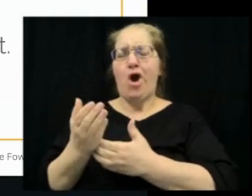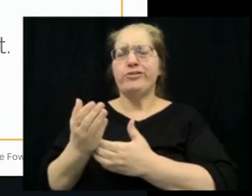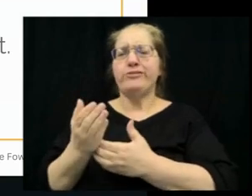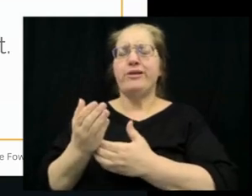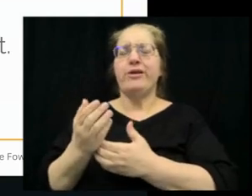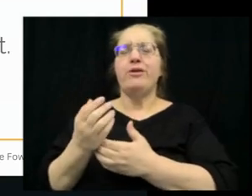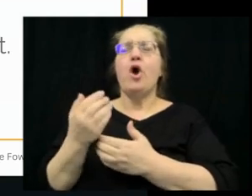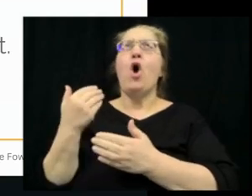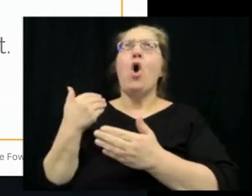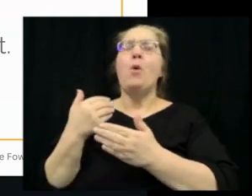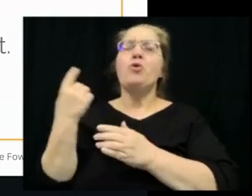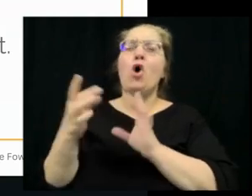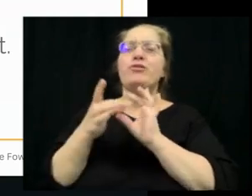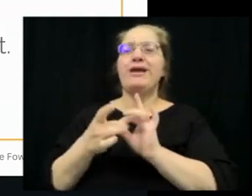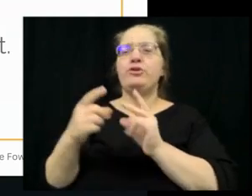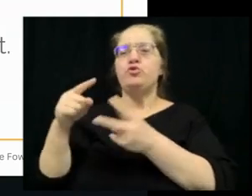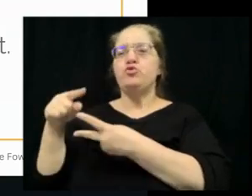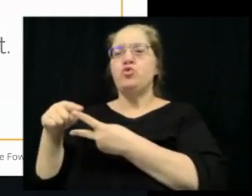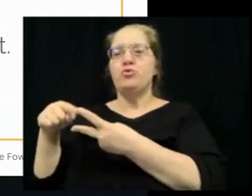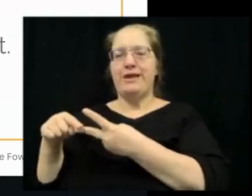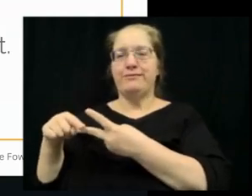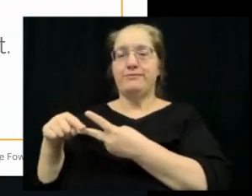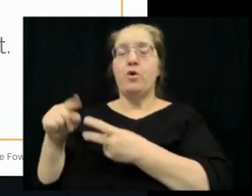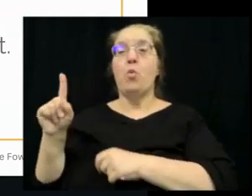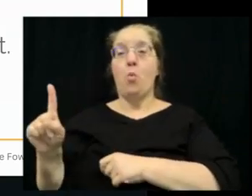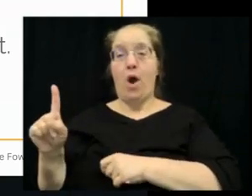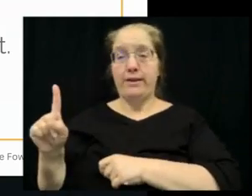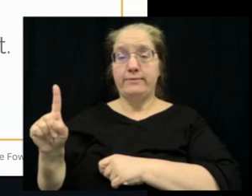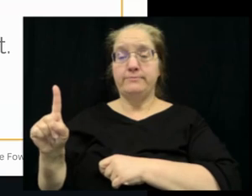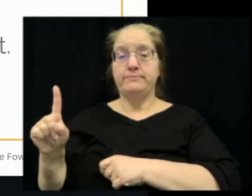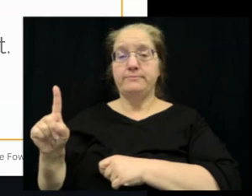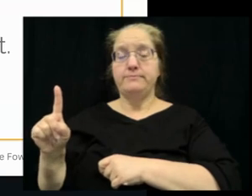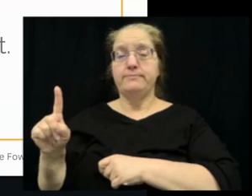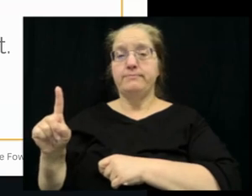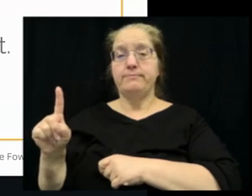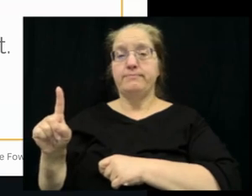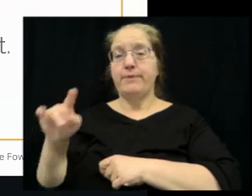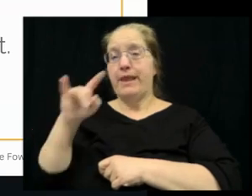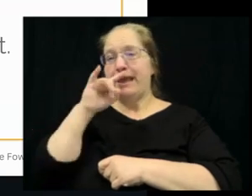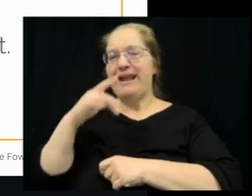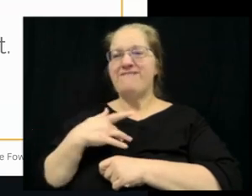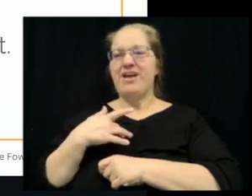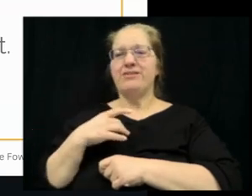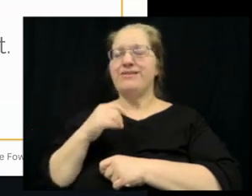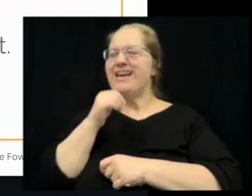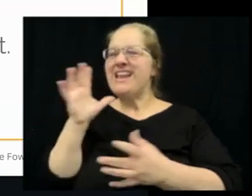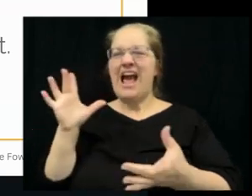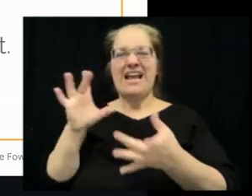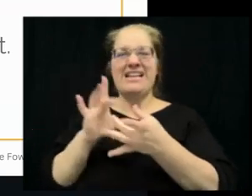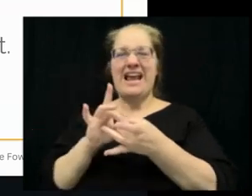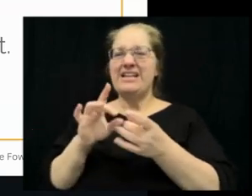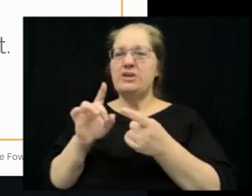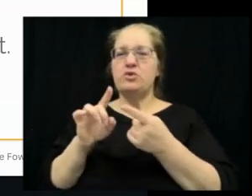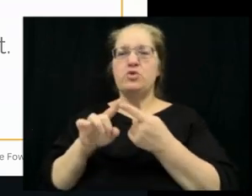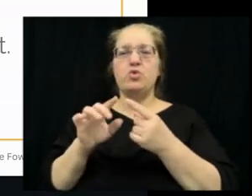two things. Number one, a child feeling a loss of connection. That's